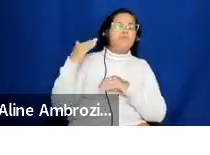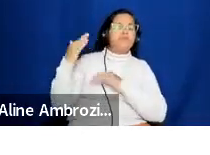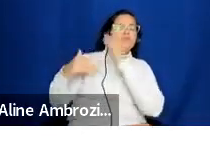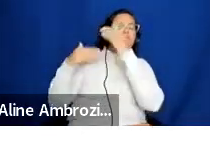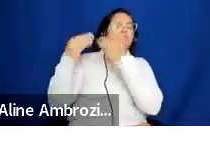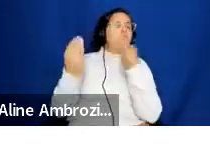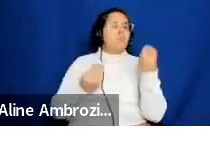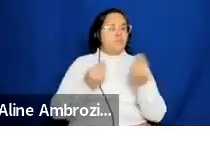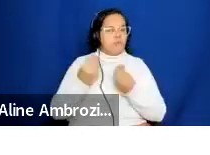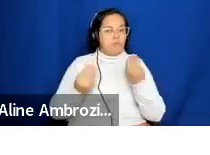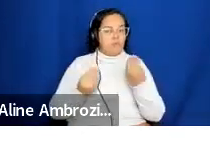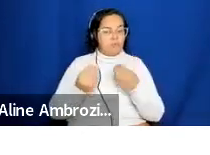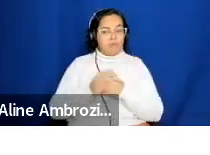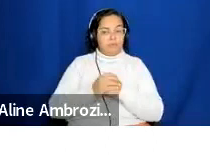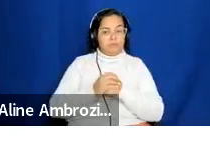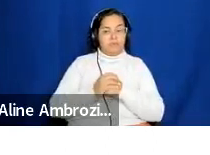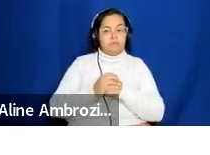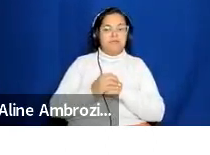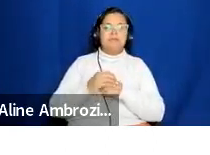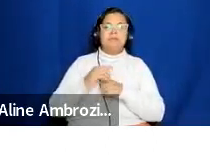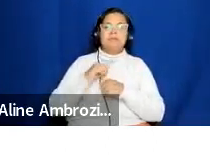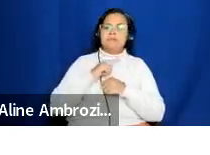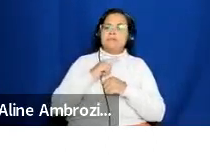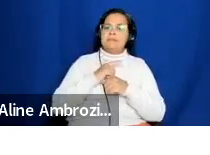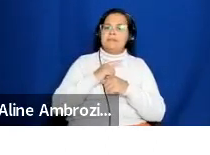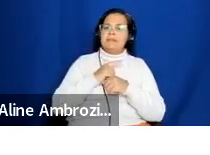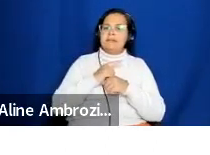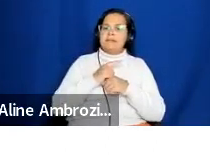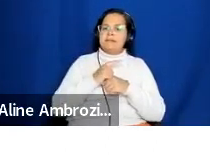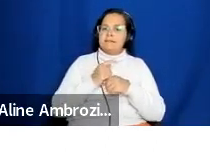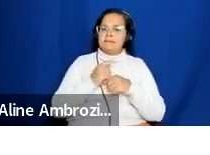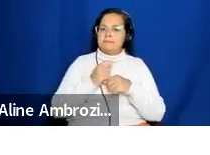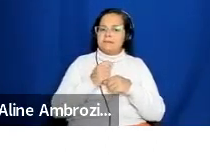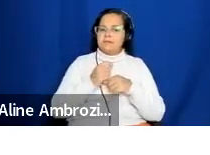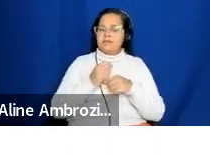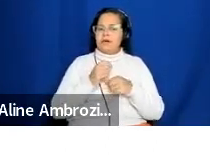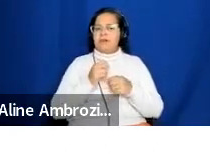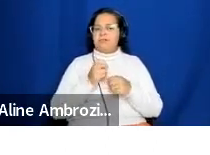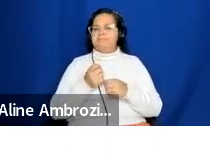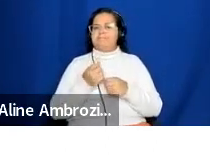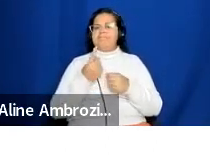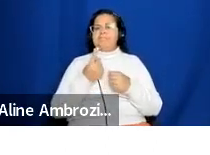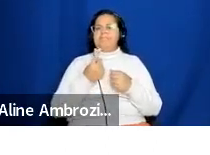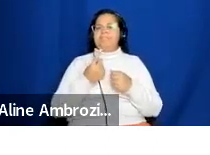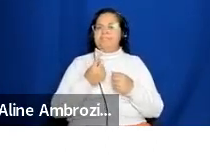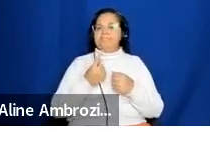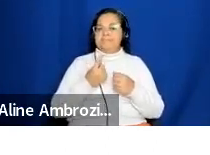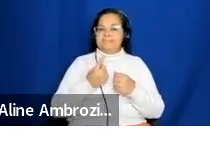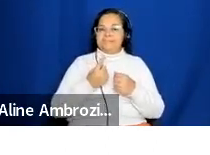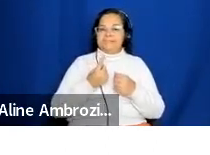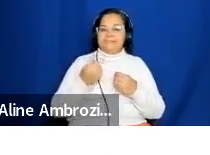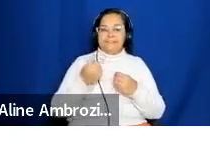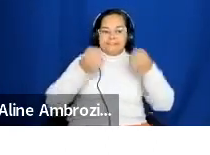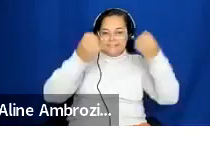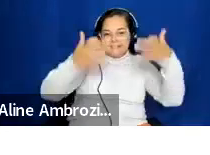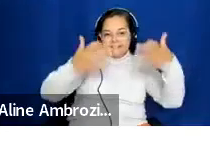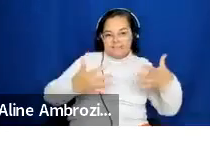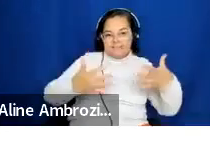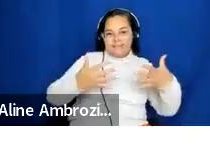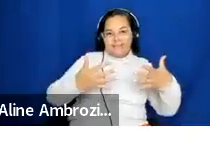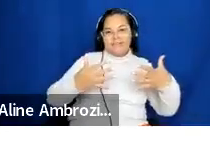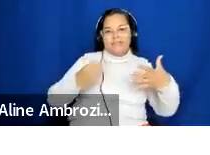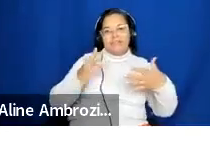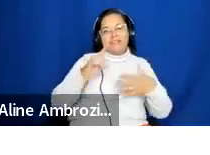hostility on Marx's part to teleological explanations in history. which dates back at least to the text which first proclaimed